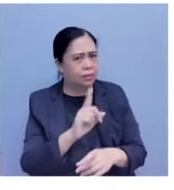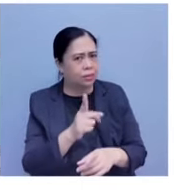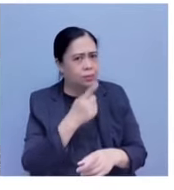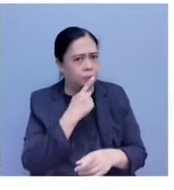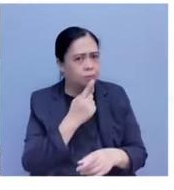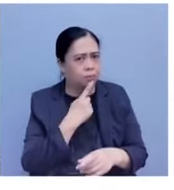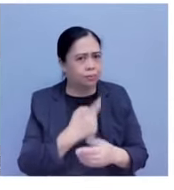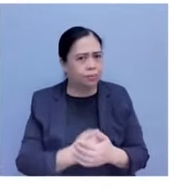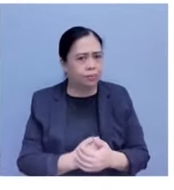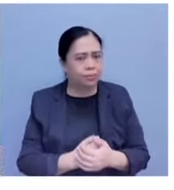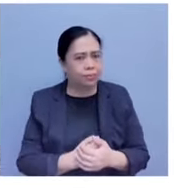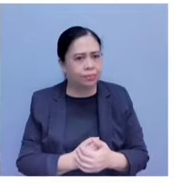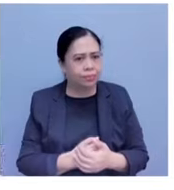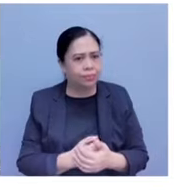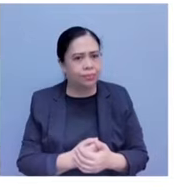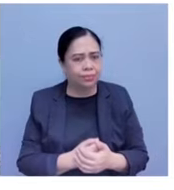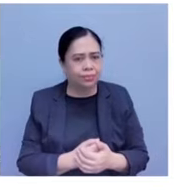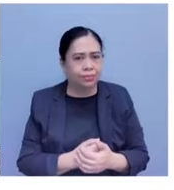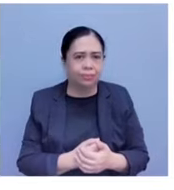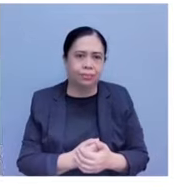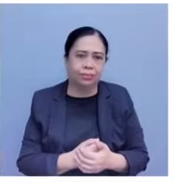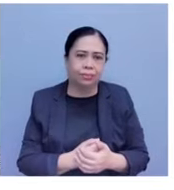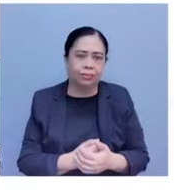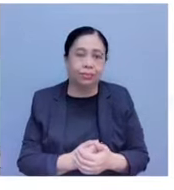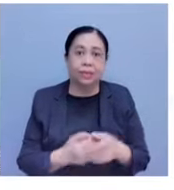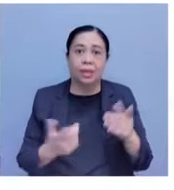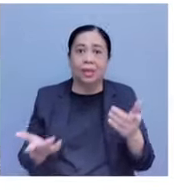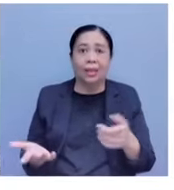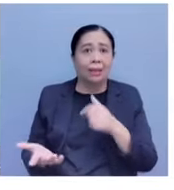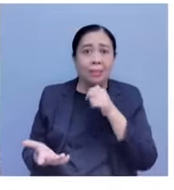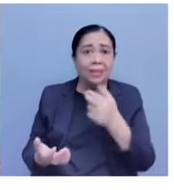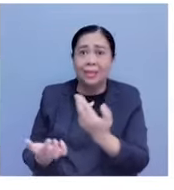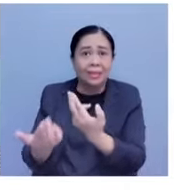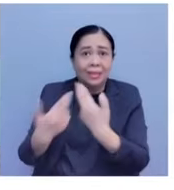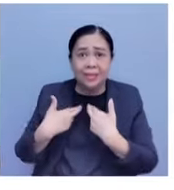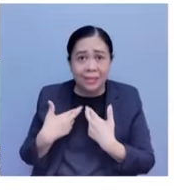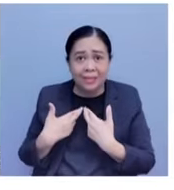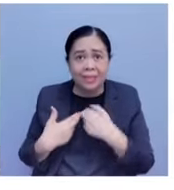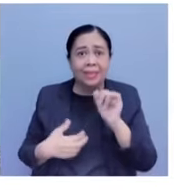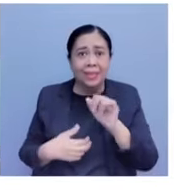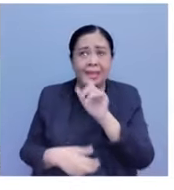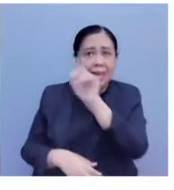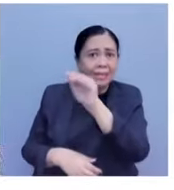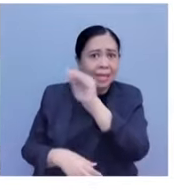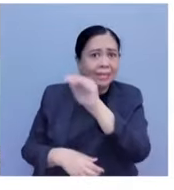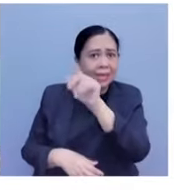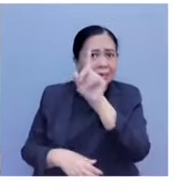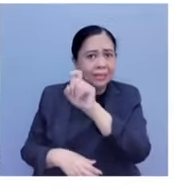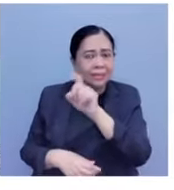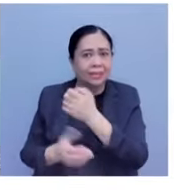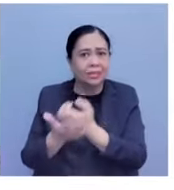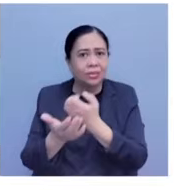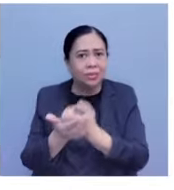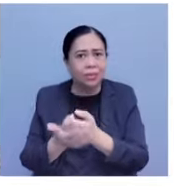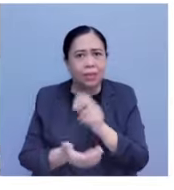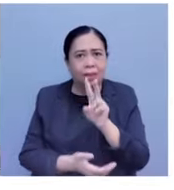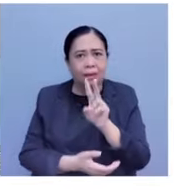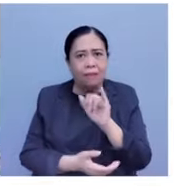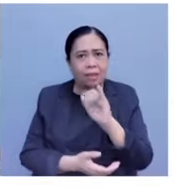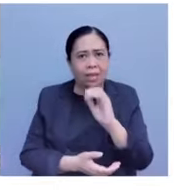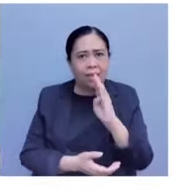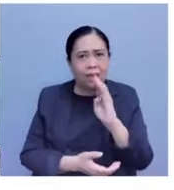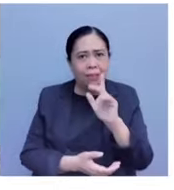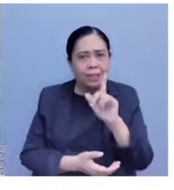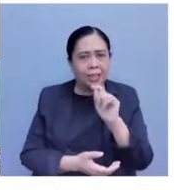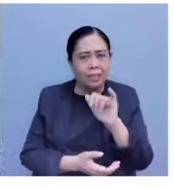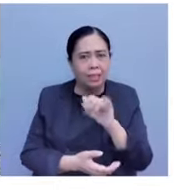made by Secretary Diokno? And they were not answered, Carmina. We've been asking for the economic viability test. They never gave